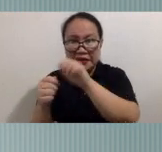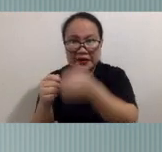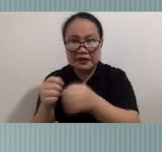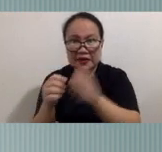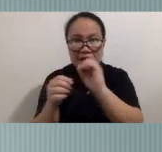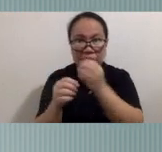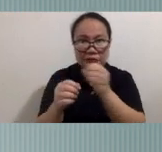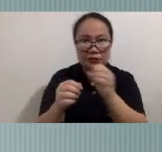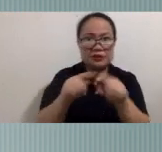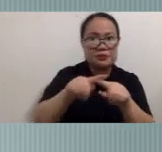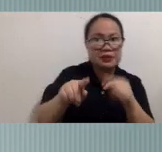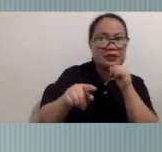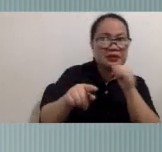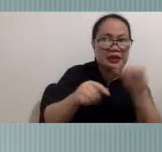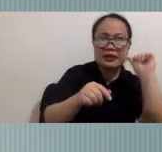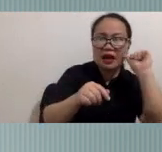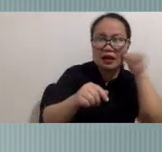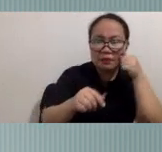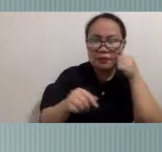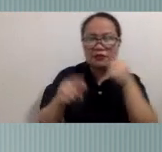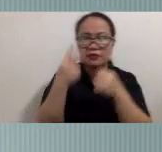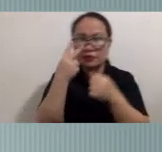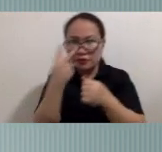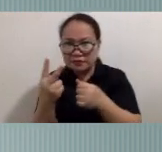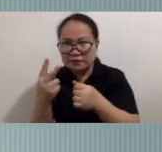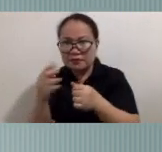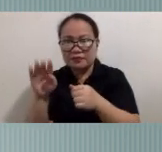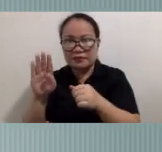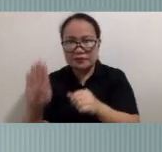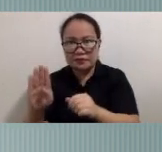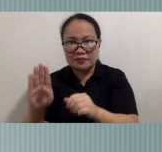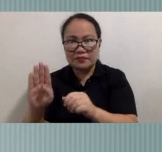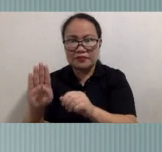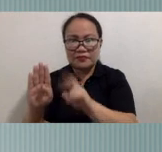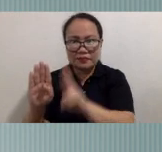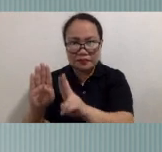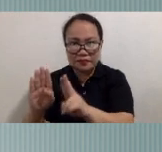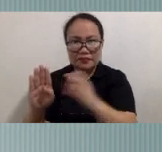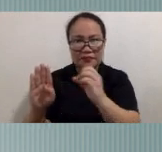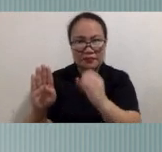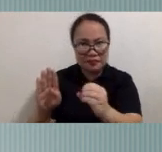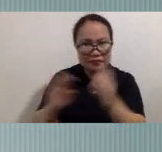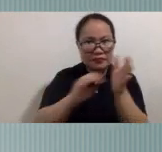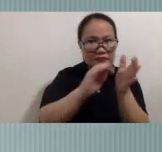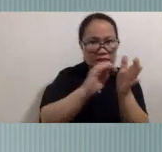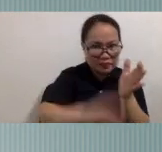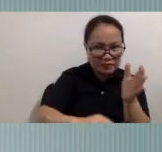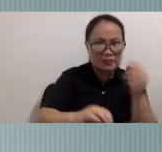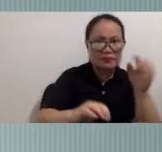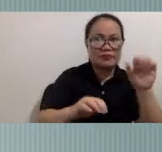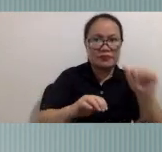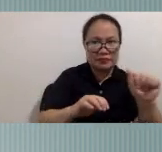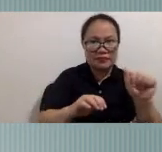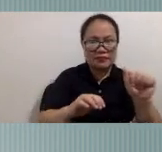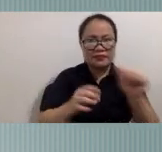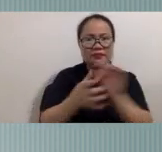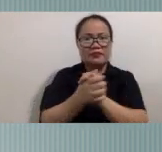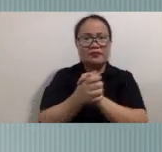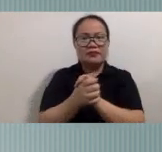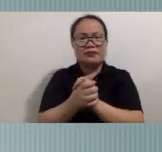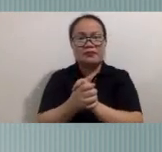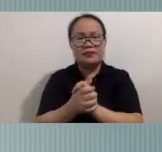not minus or complement. And then apple, so we have the cardinality of the union of B and